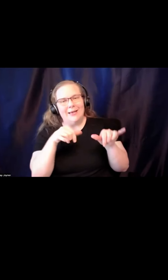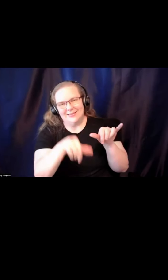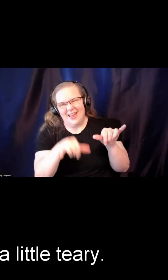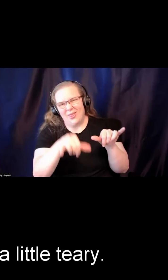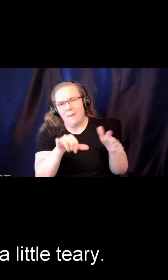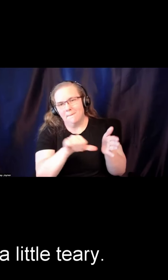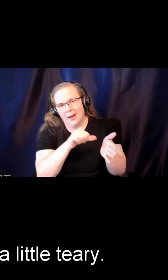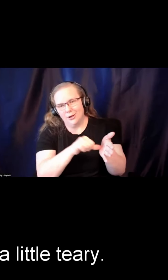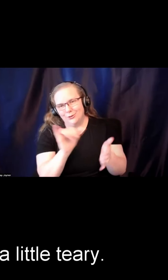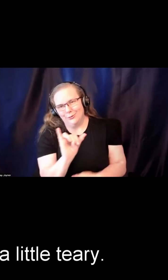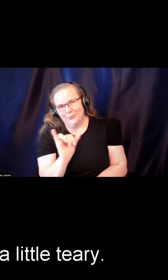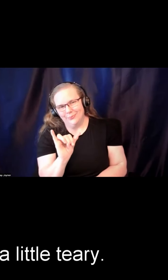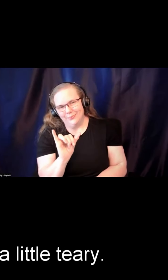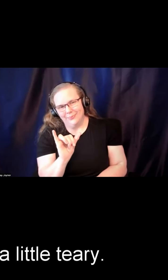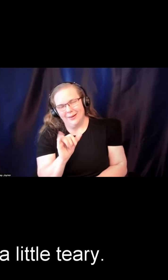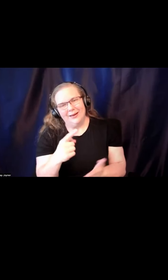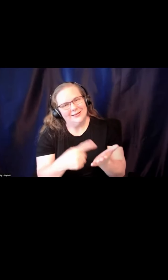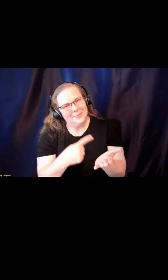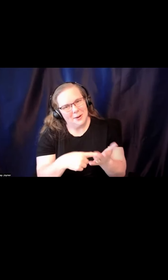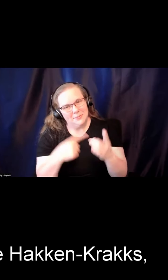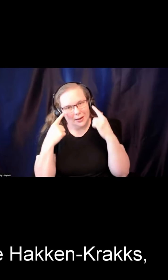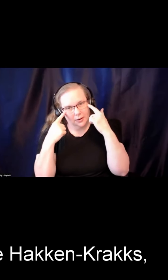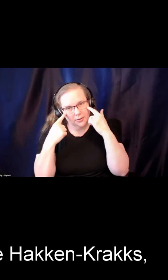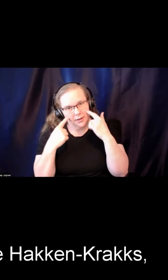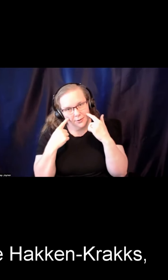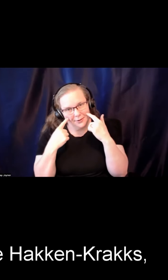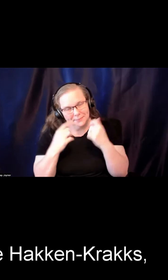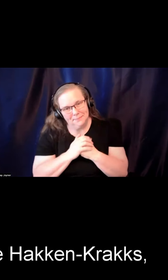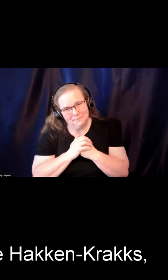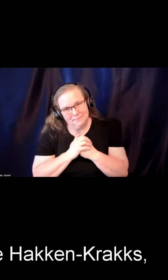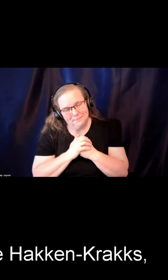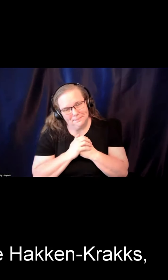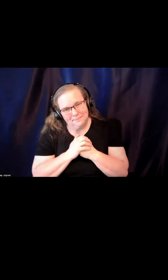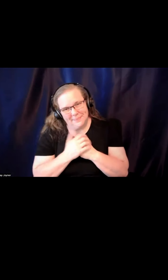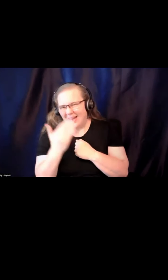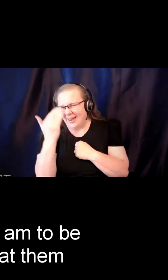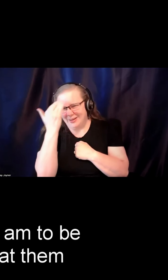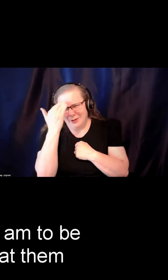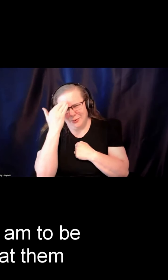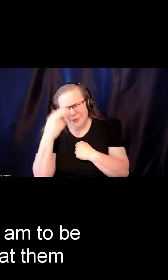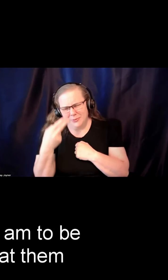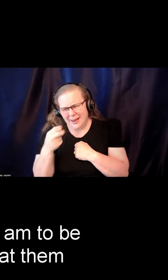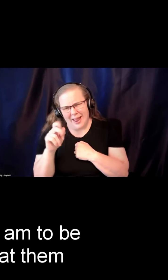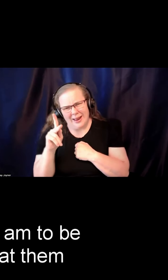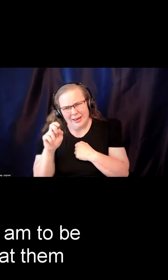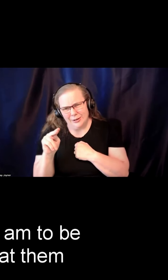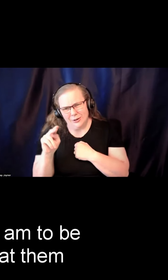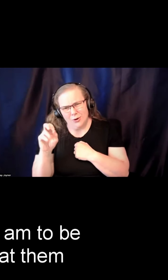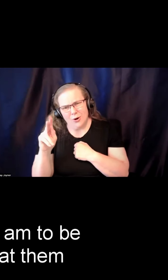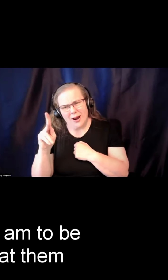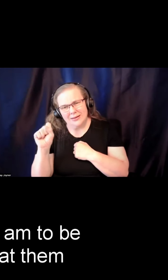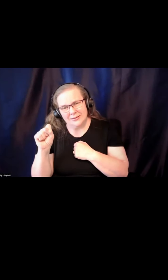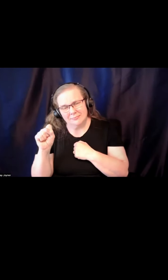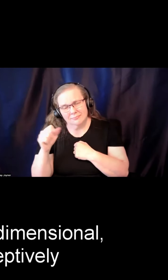too. Sometimes I get a little teary. How well I know those hackin' cracks, and how glad I am to be